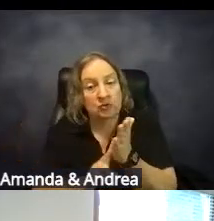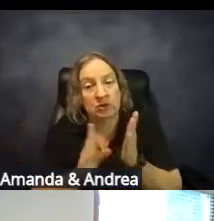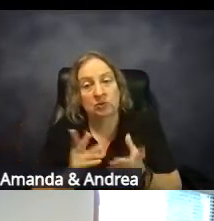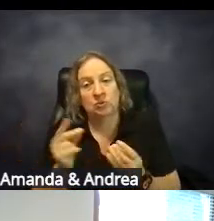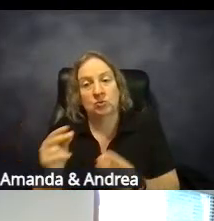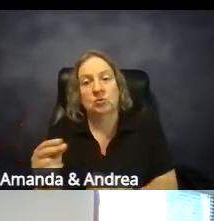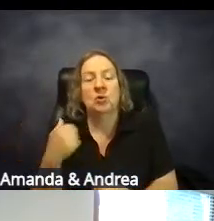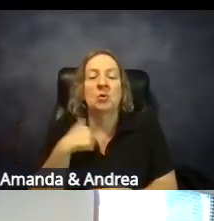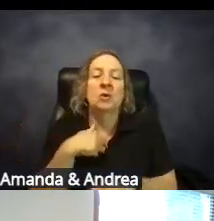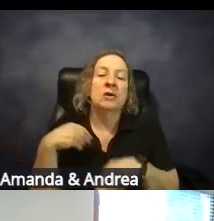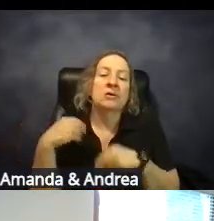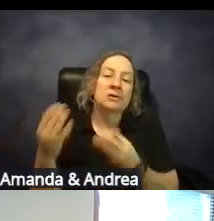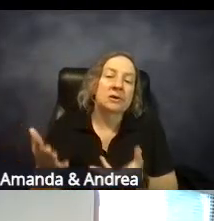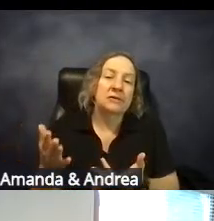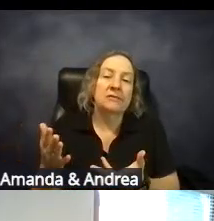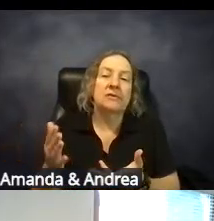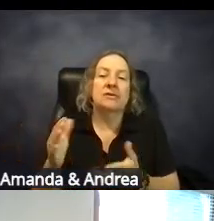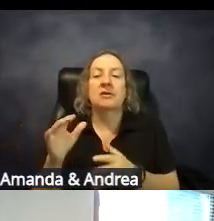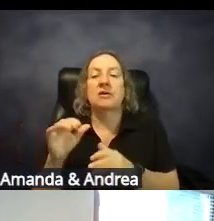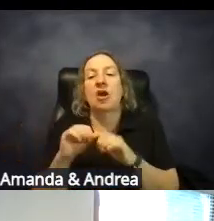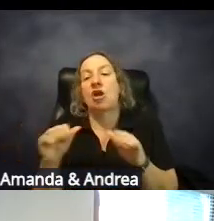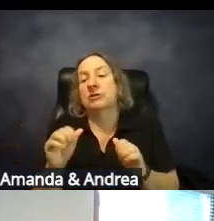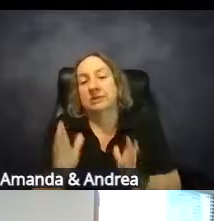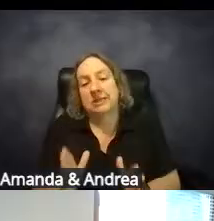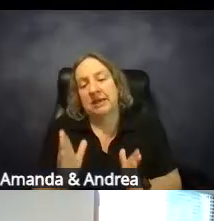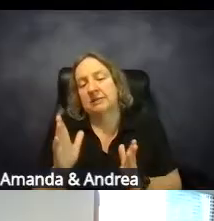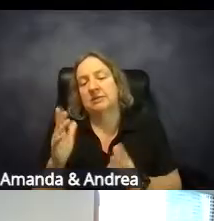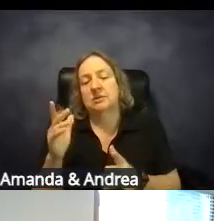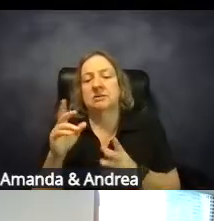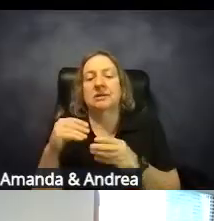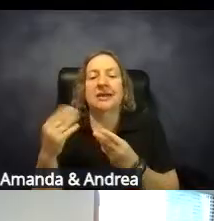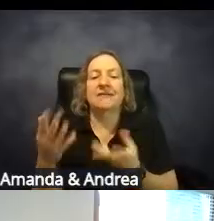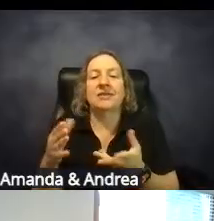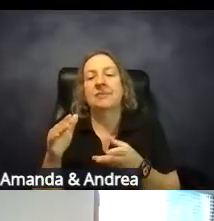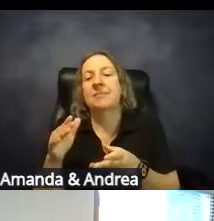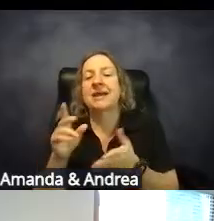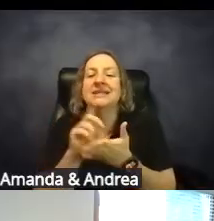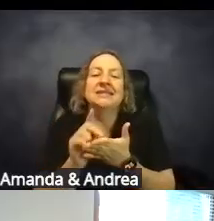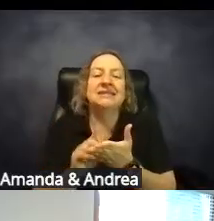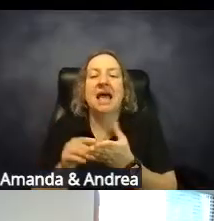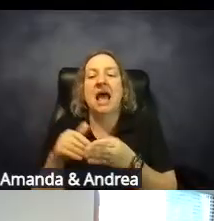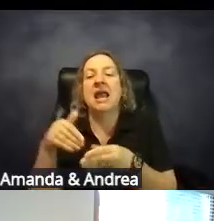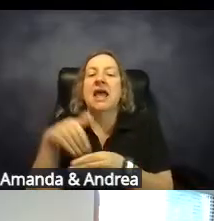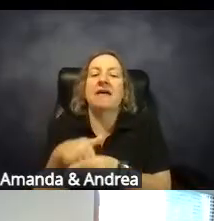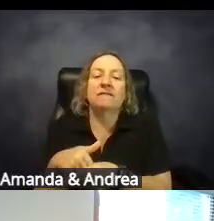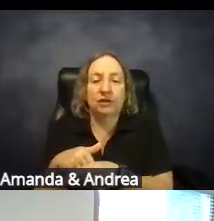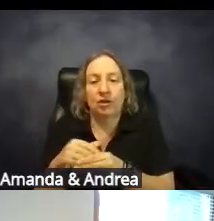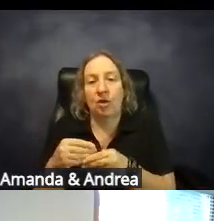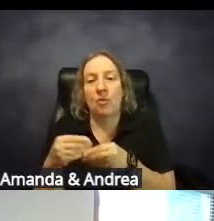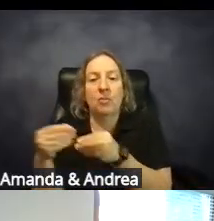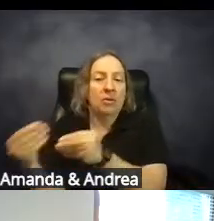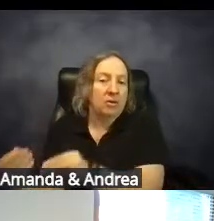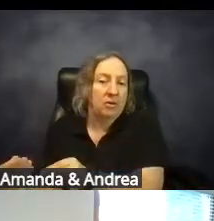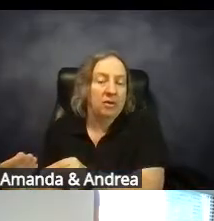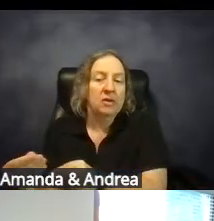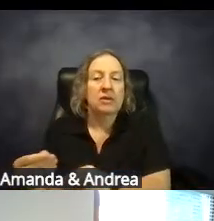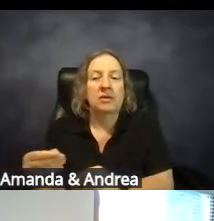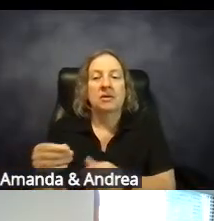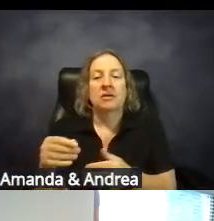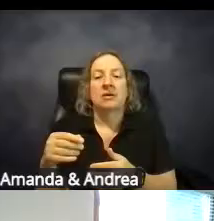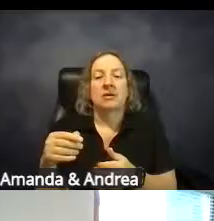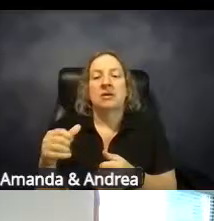providing them, our architects call it, like a design envelope, where it's more saying this would not